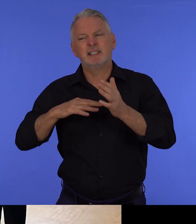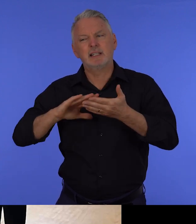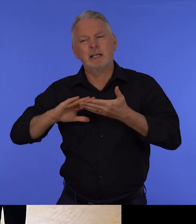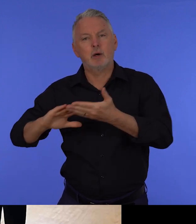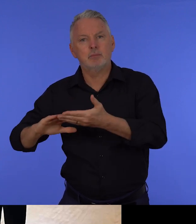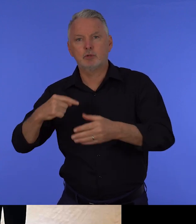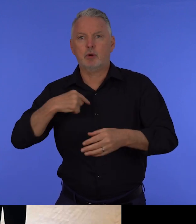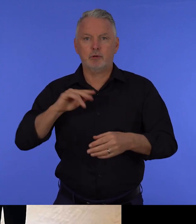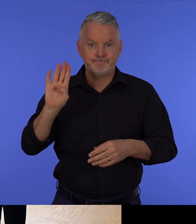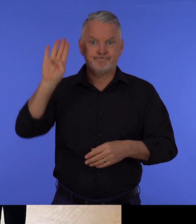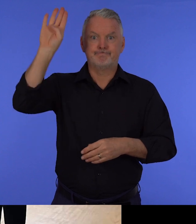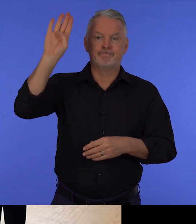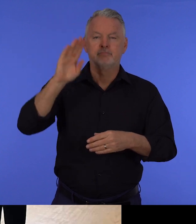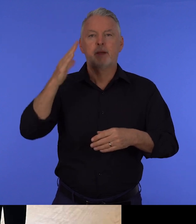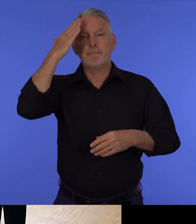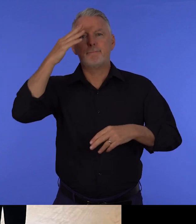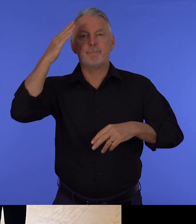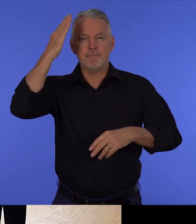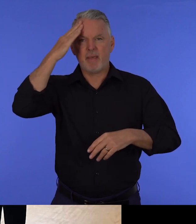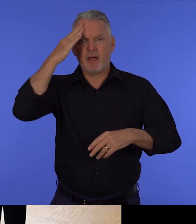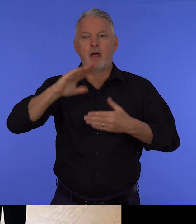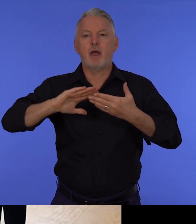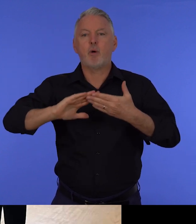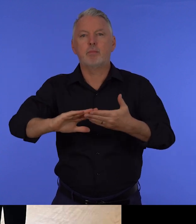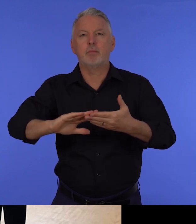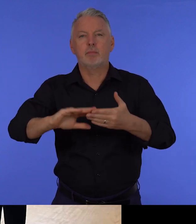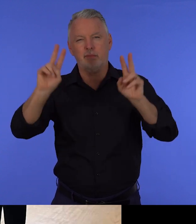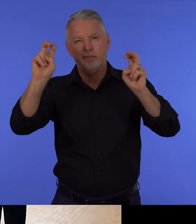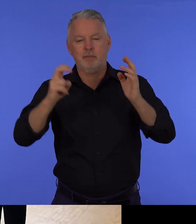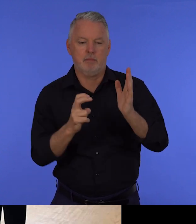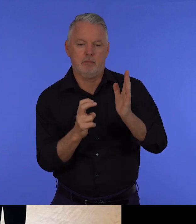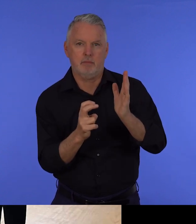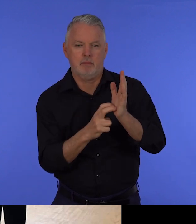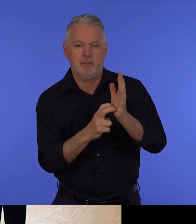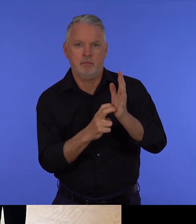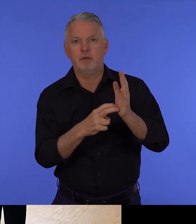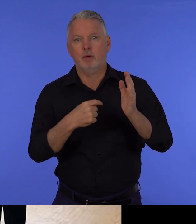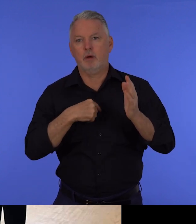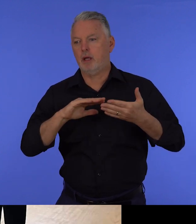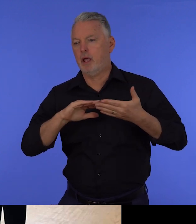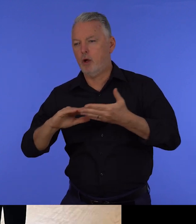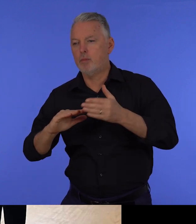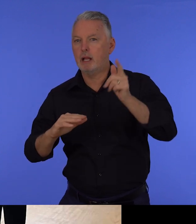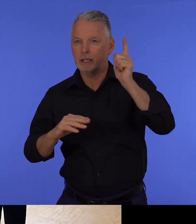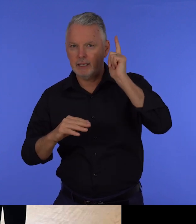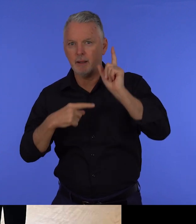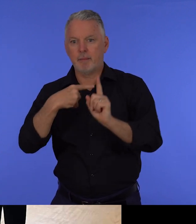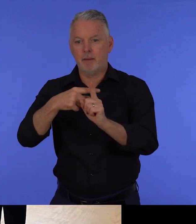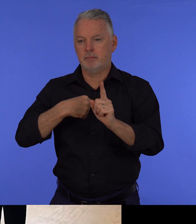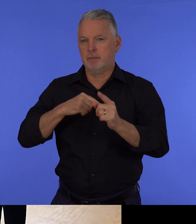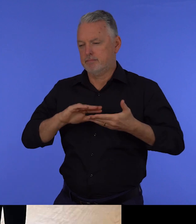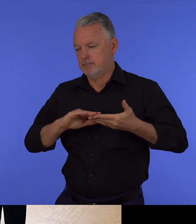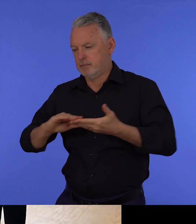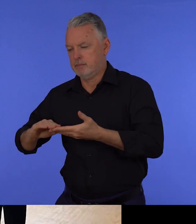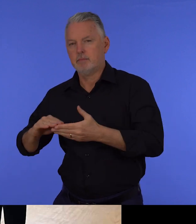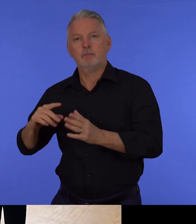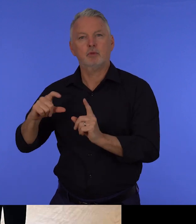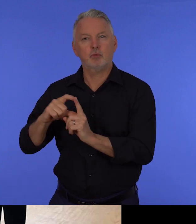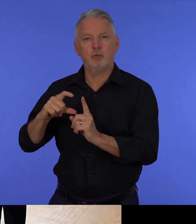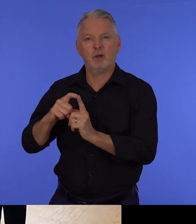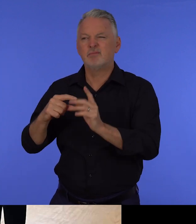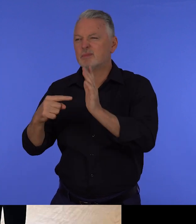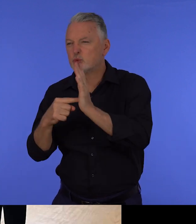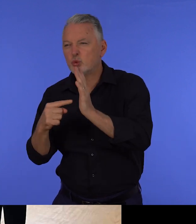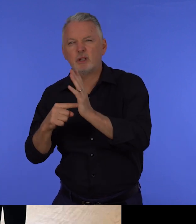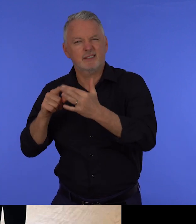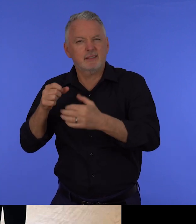journey. So I registered as a parent helper, and I am there every week as a parent helper, and I help the